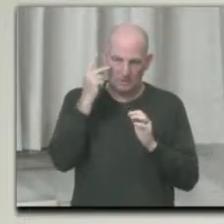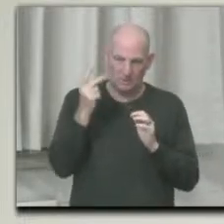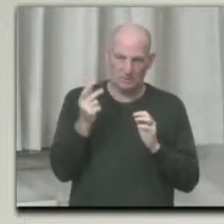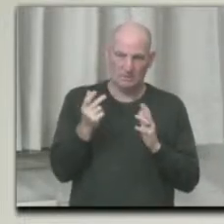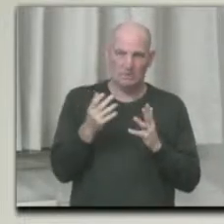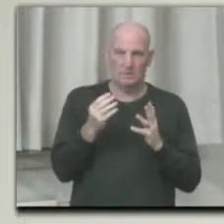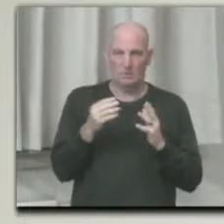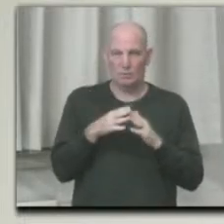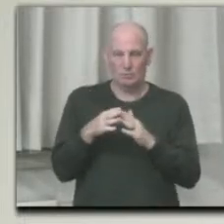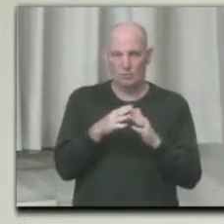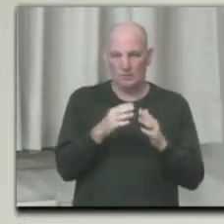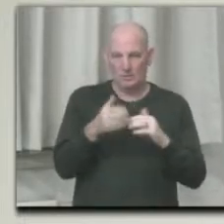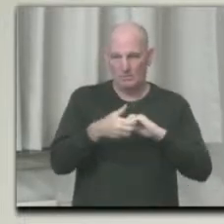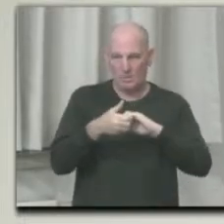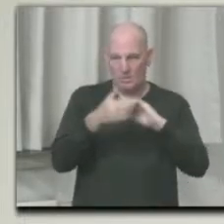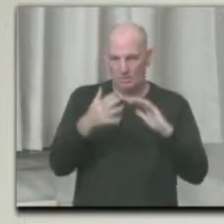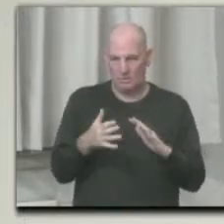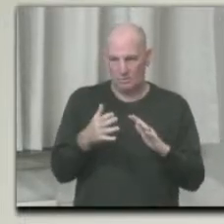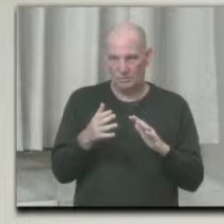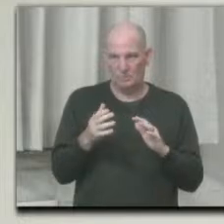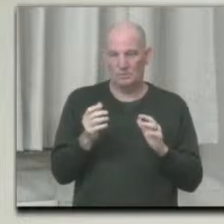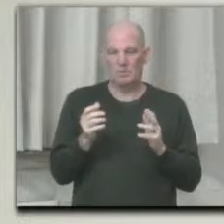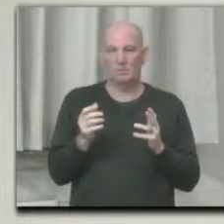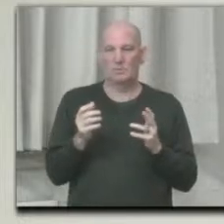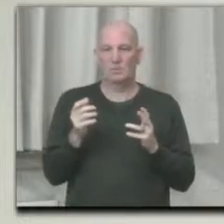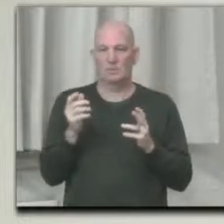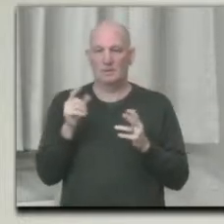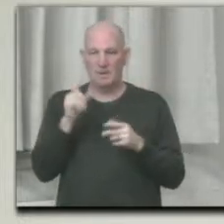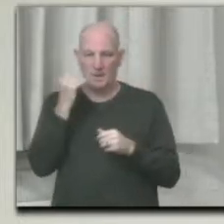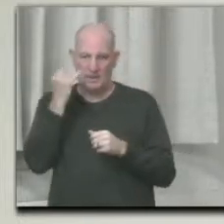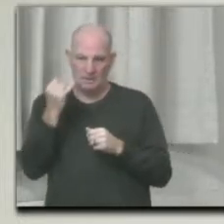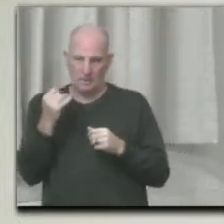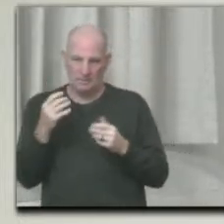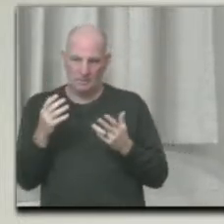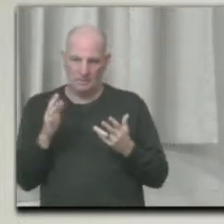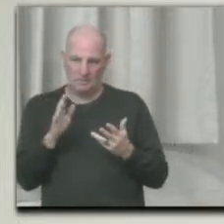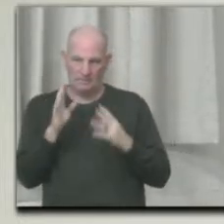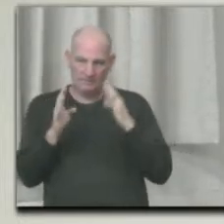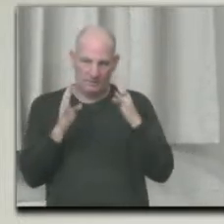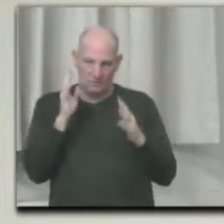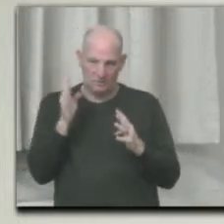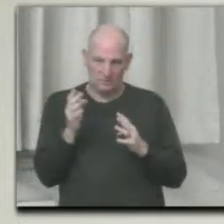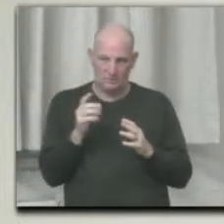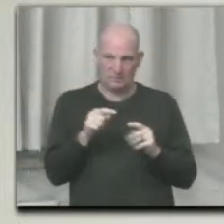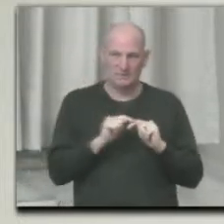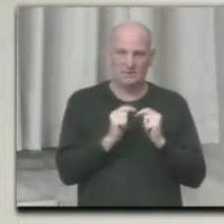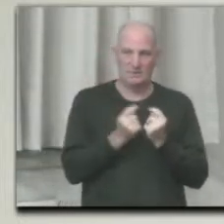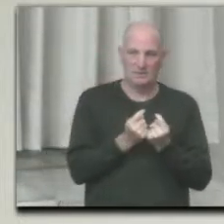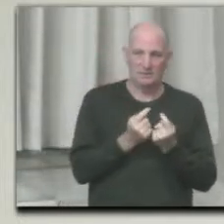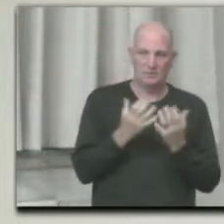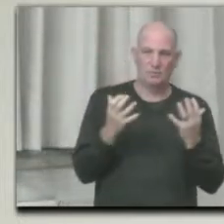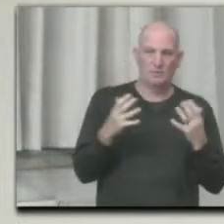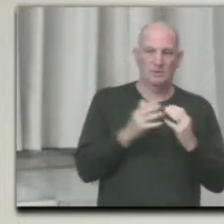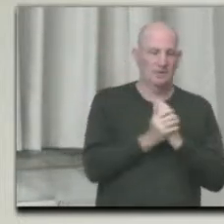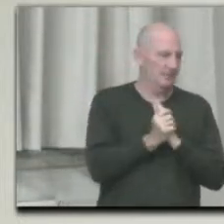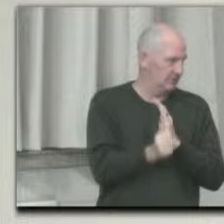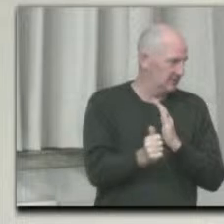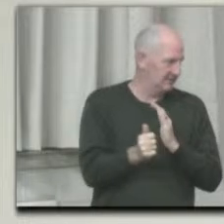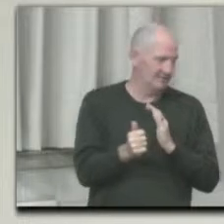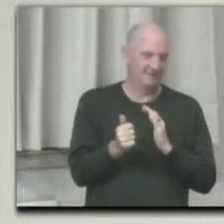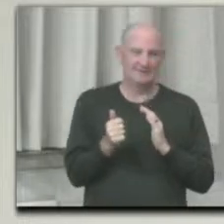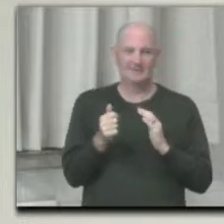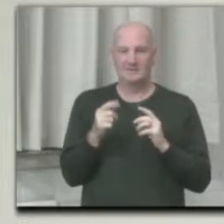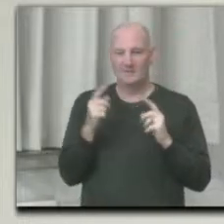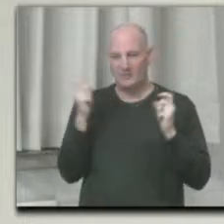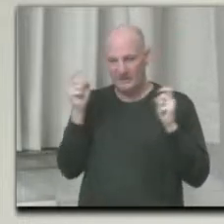administrators, and community partners, among others, to actualize those ideas, passions, and innovations. This team has so much expertise, historical knowledge,